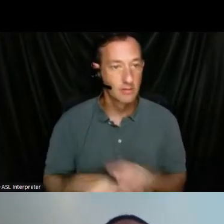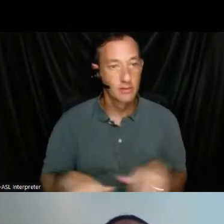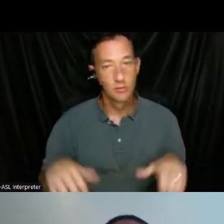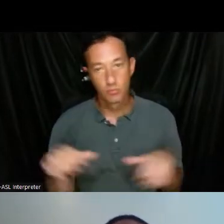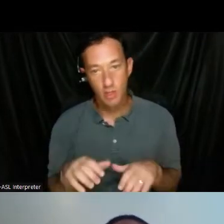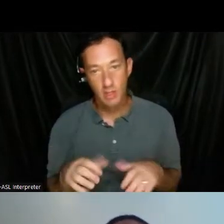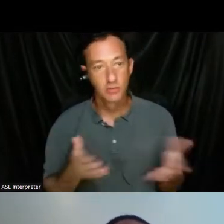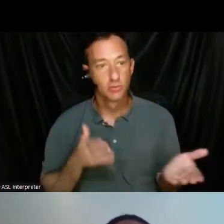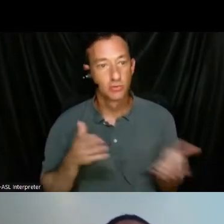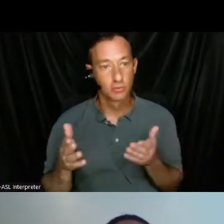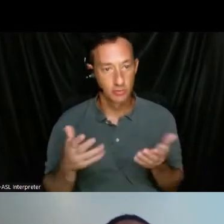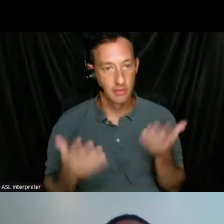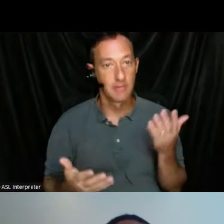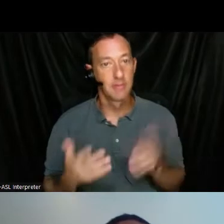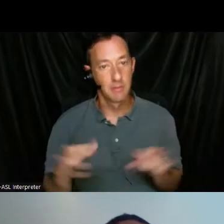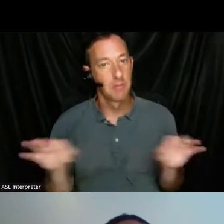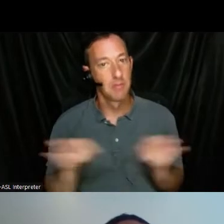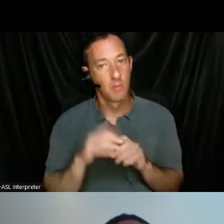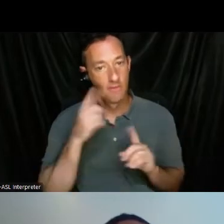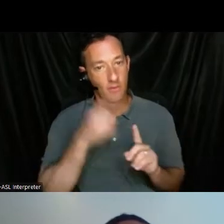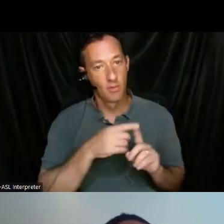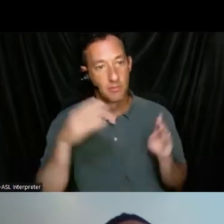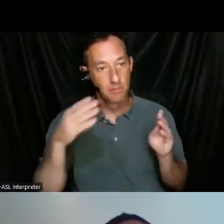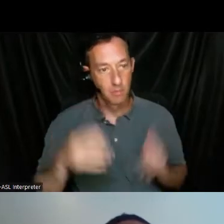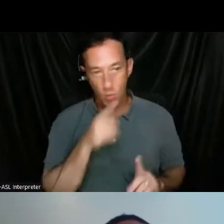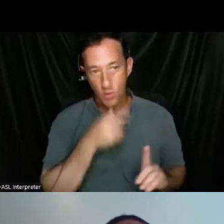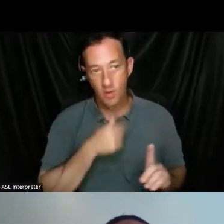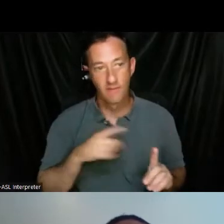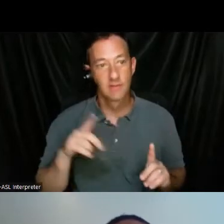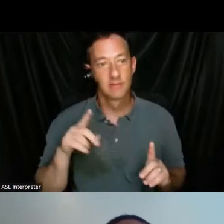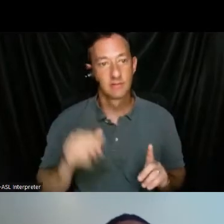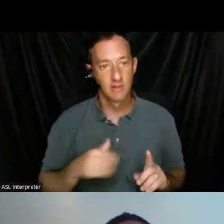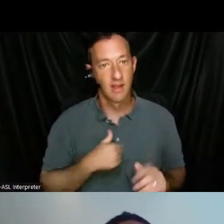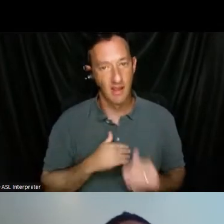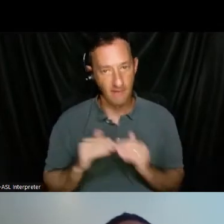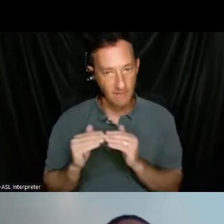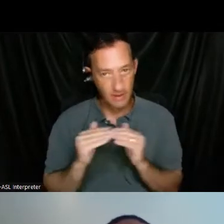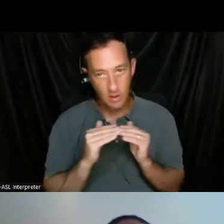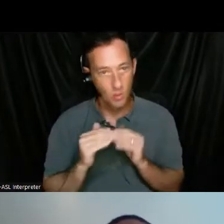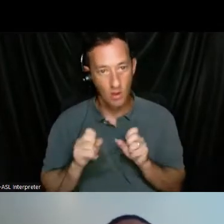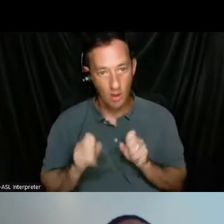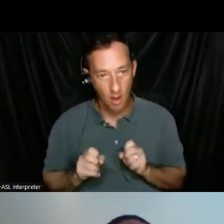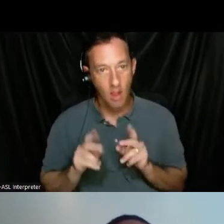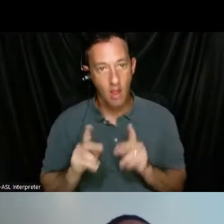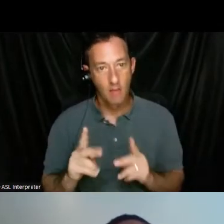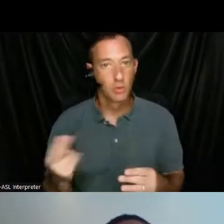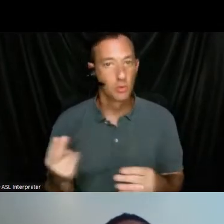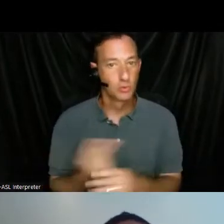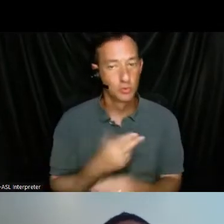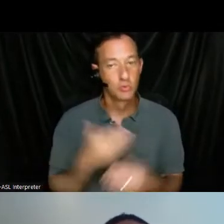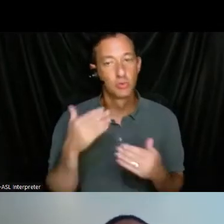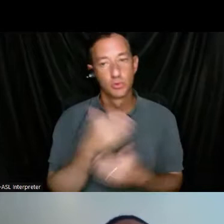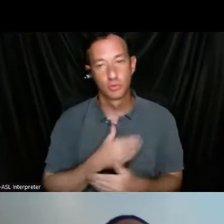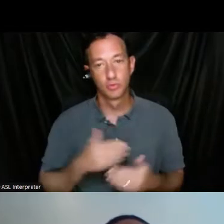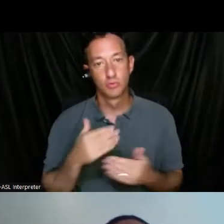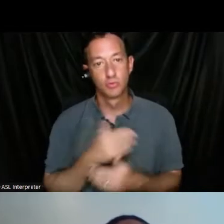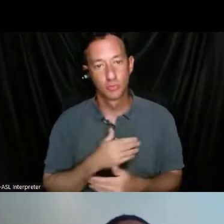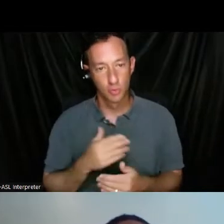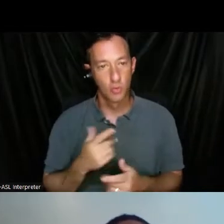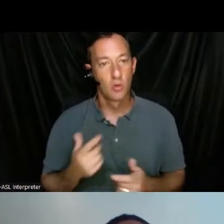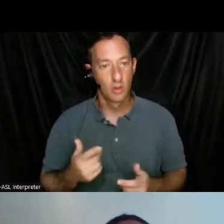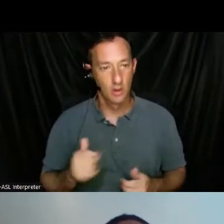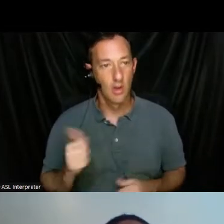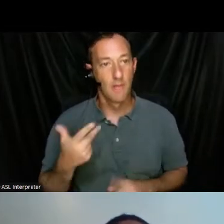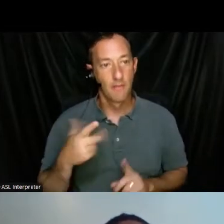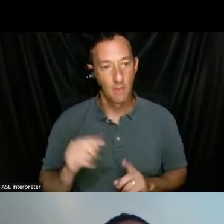service that may be necessary for a person with a disability to have equal opportunity to use and enjoy a dwelling, including